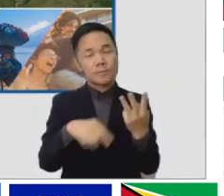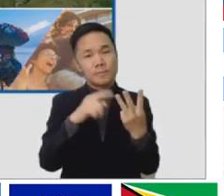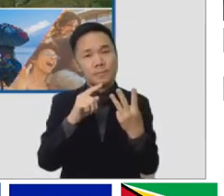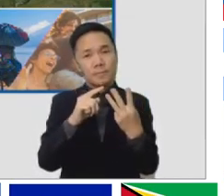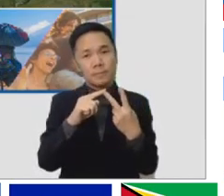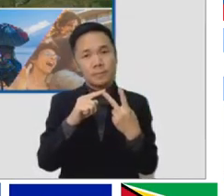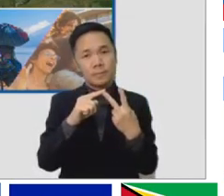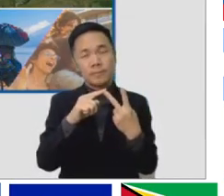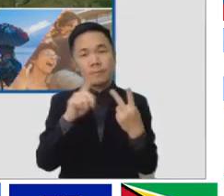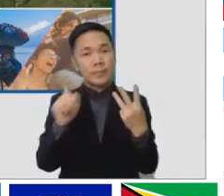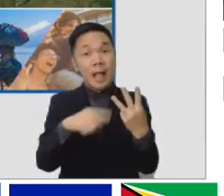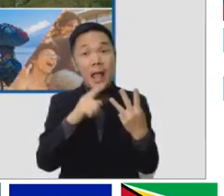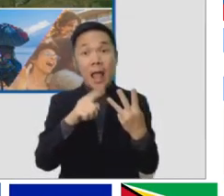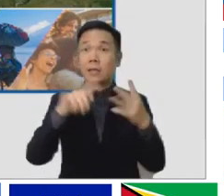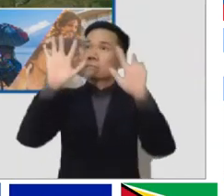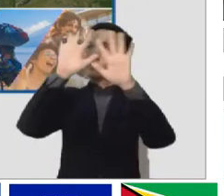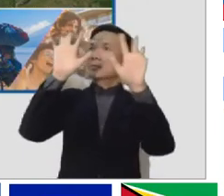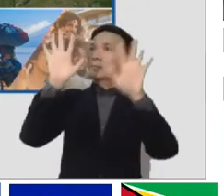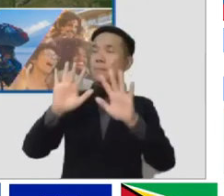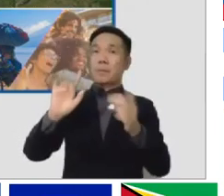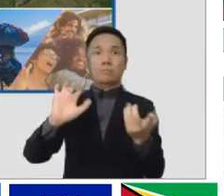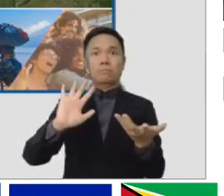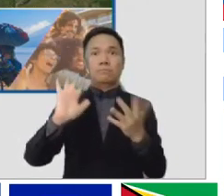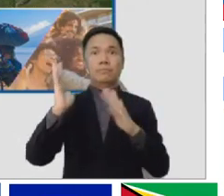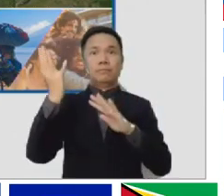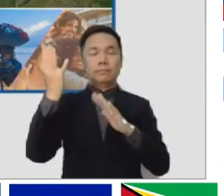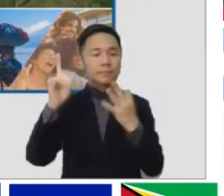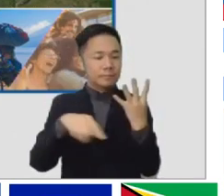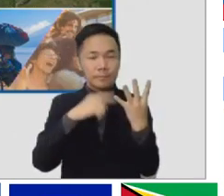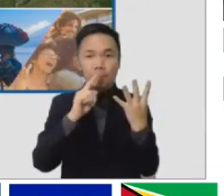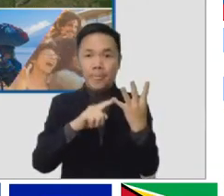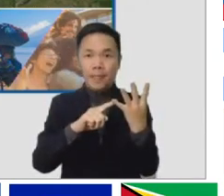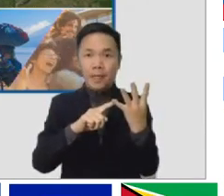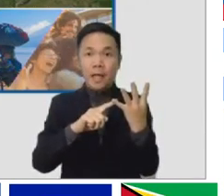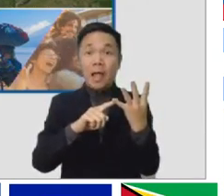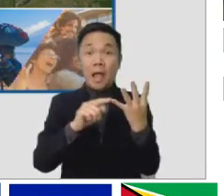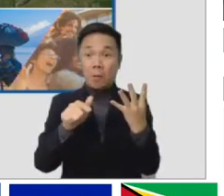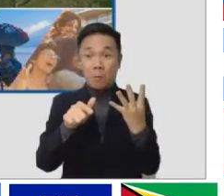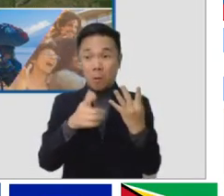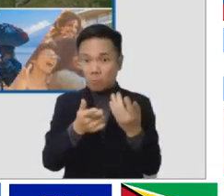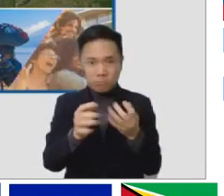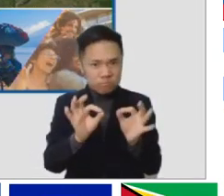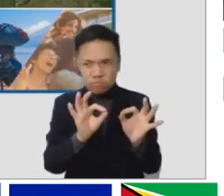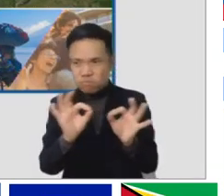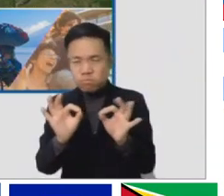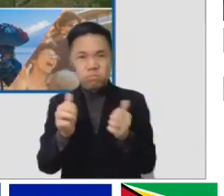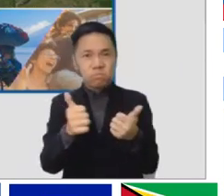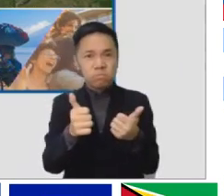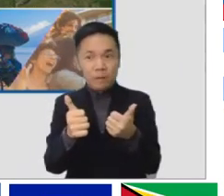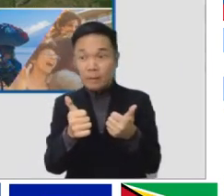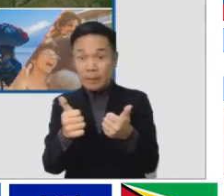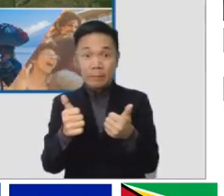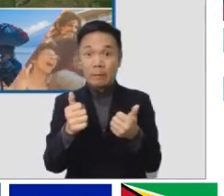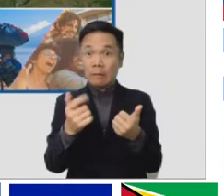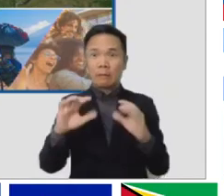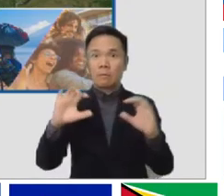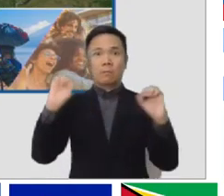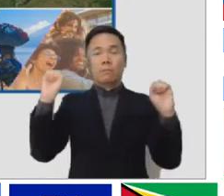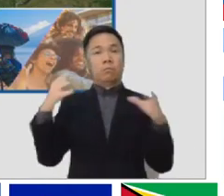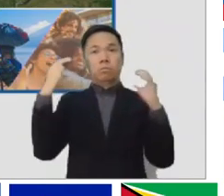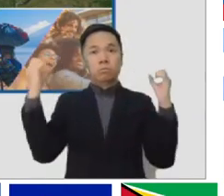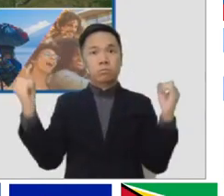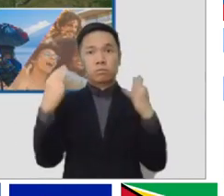also climate change, preparedness as a response to emergencies. We have national